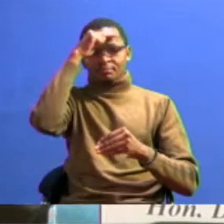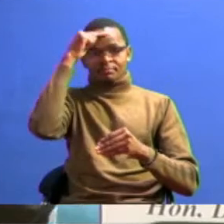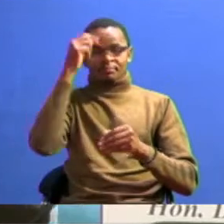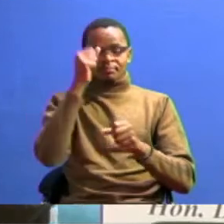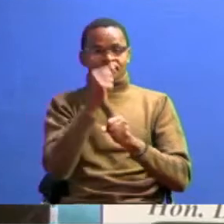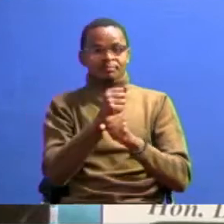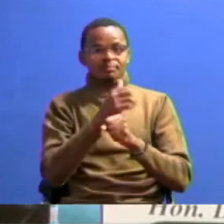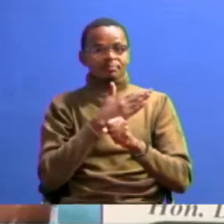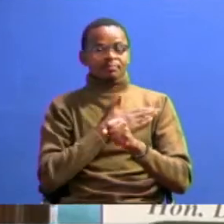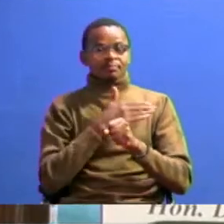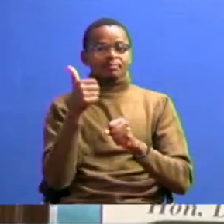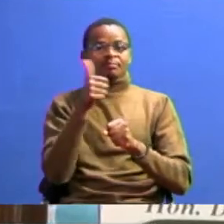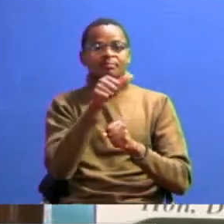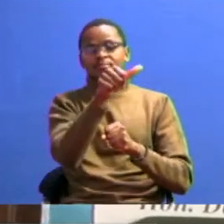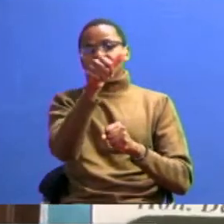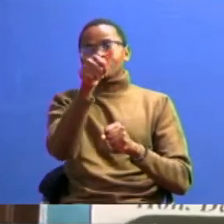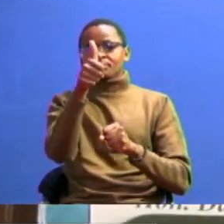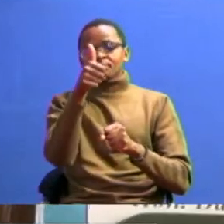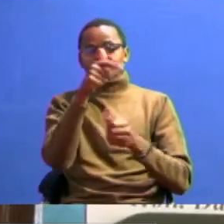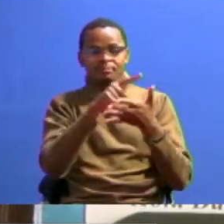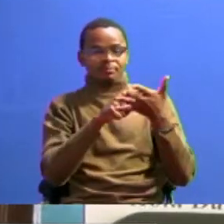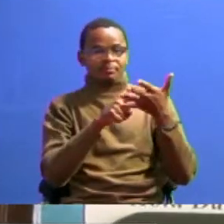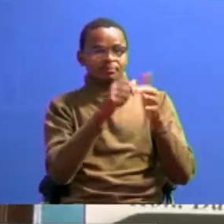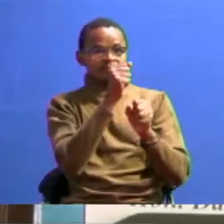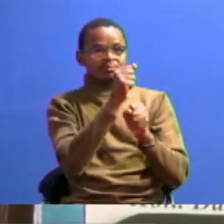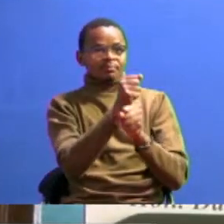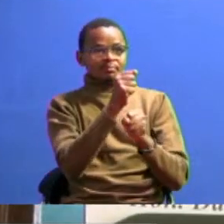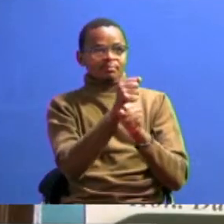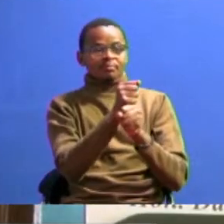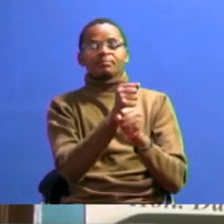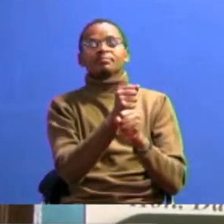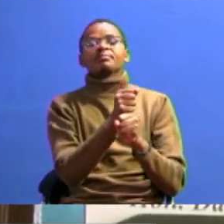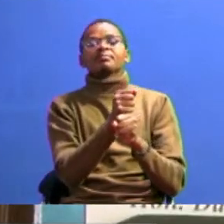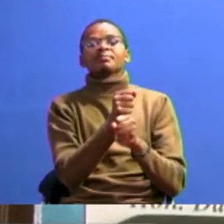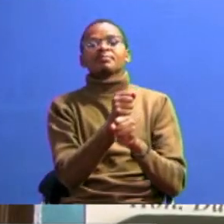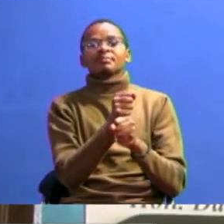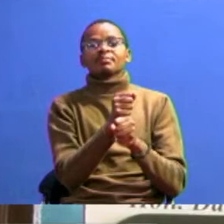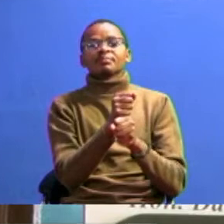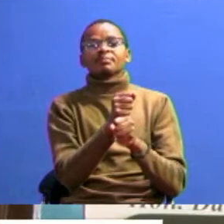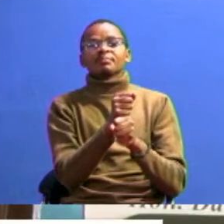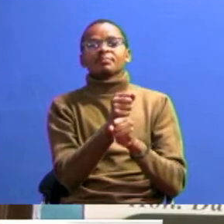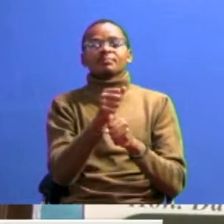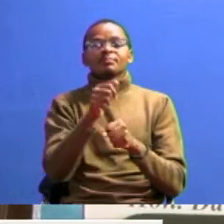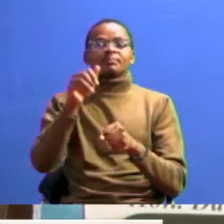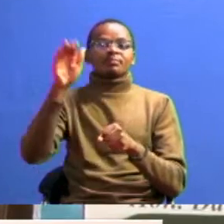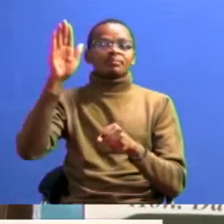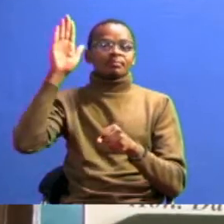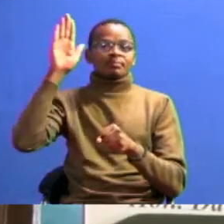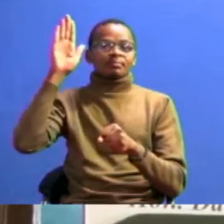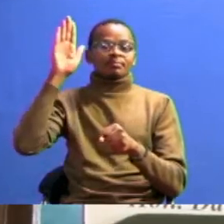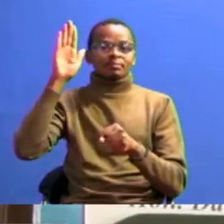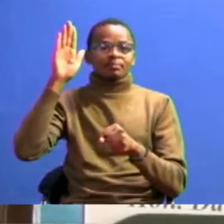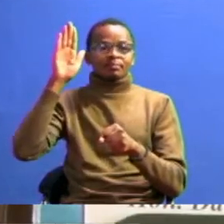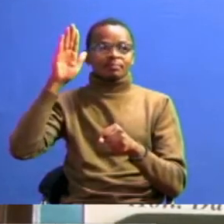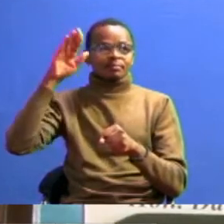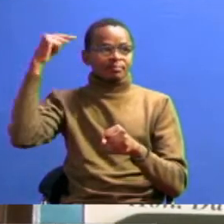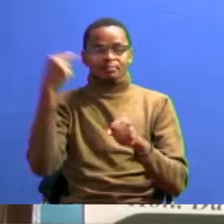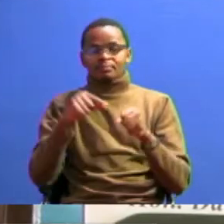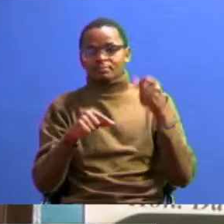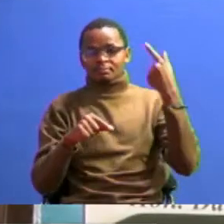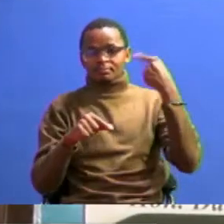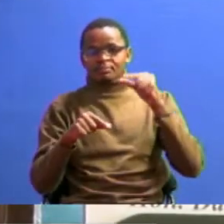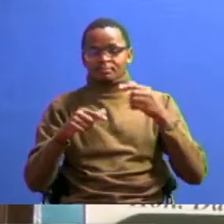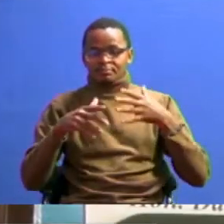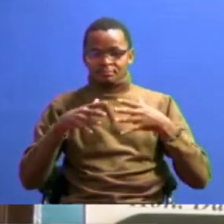nyingine. Ile kazi nilipatiwa na ile fimbo nilipatiwa pale ni kunyorosha watu ambao